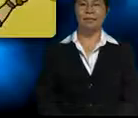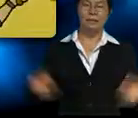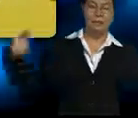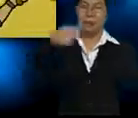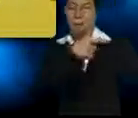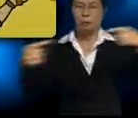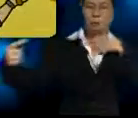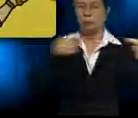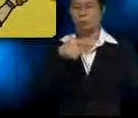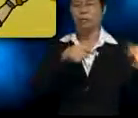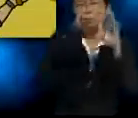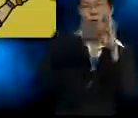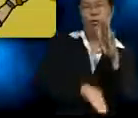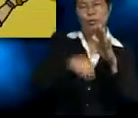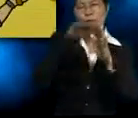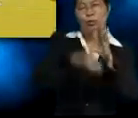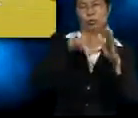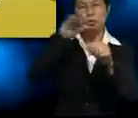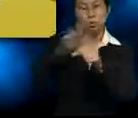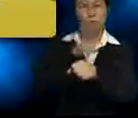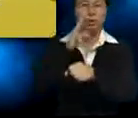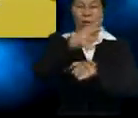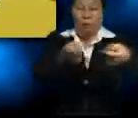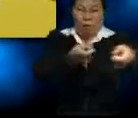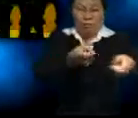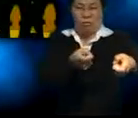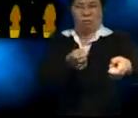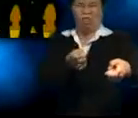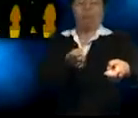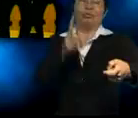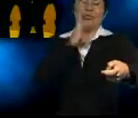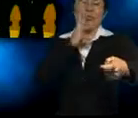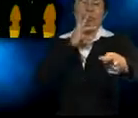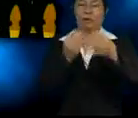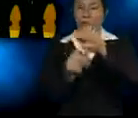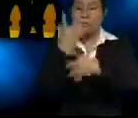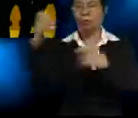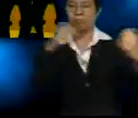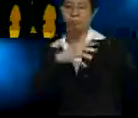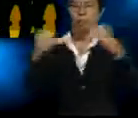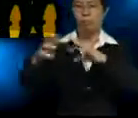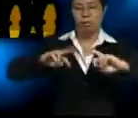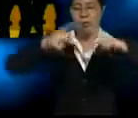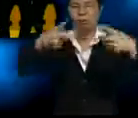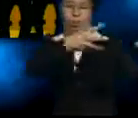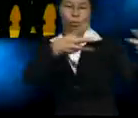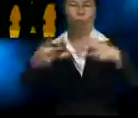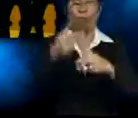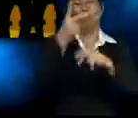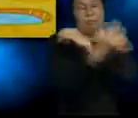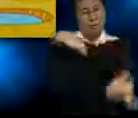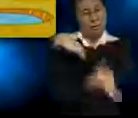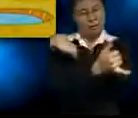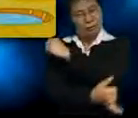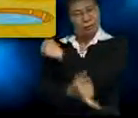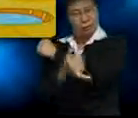Conflict over shortages and control of water creates tensions which can lead to wars between